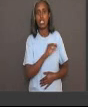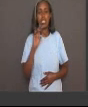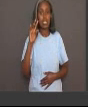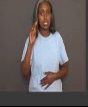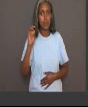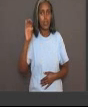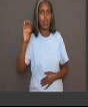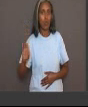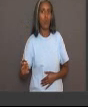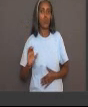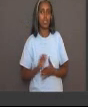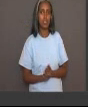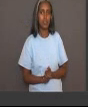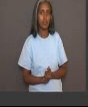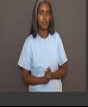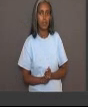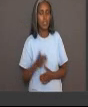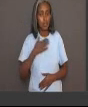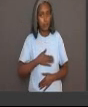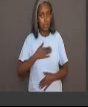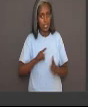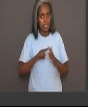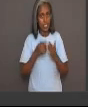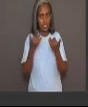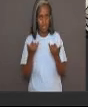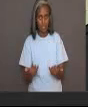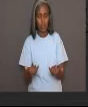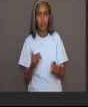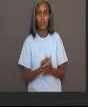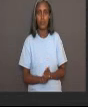7 columns. Please get started now.